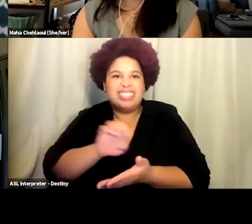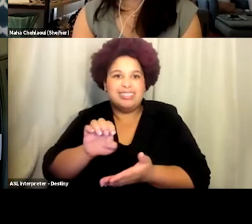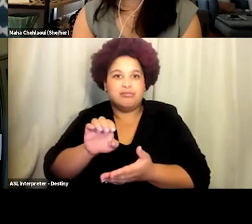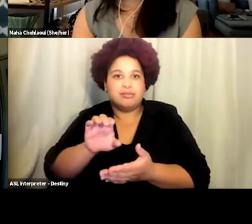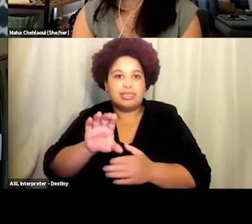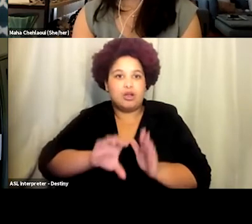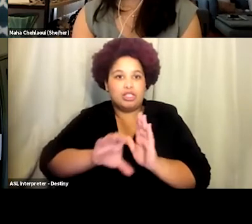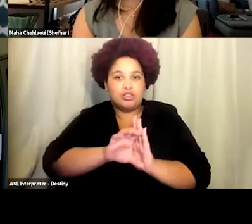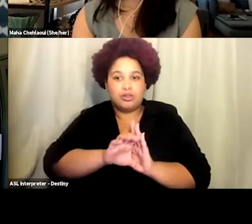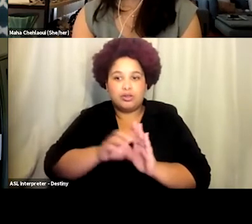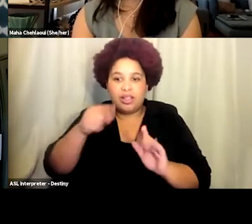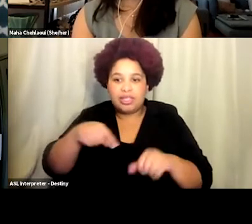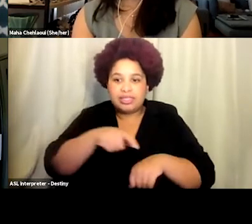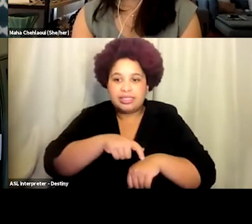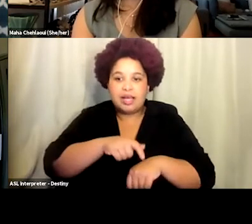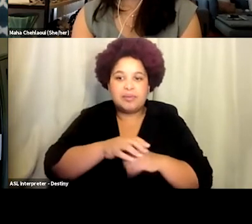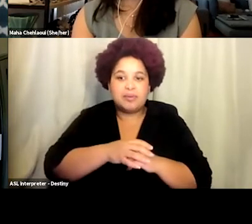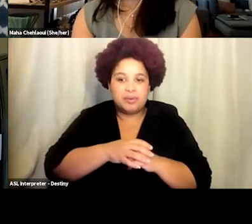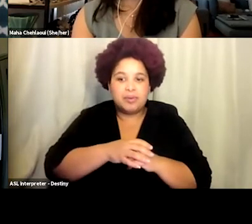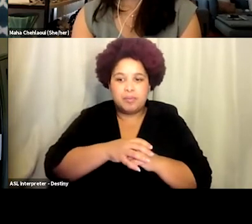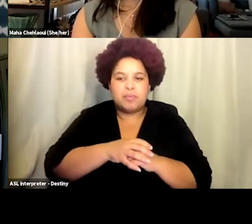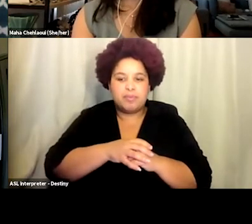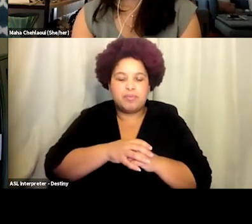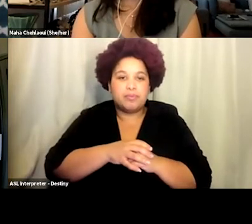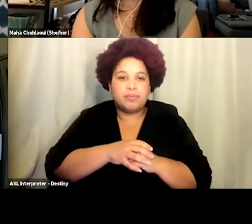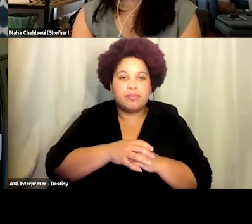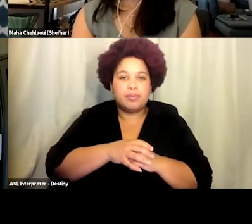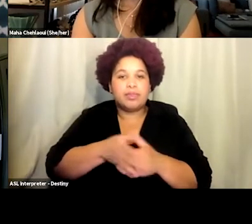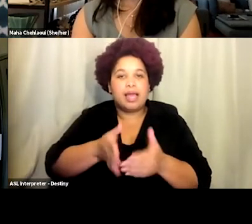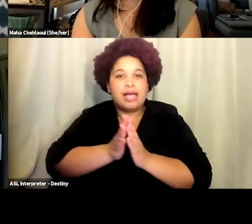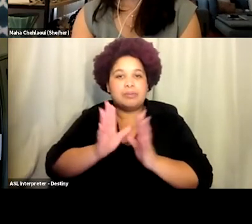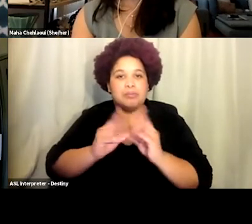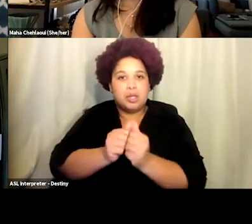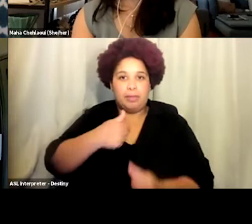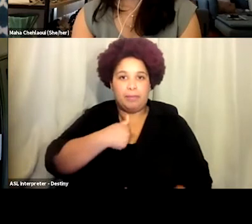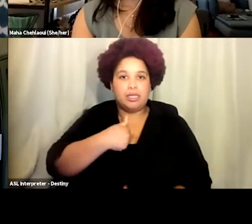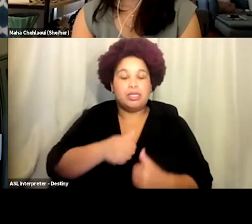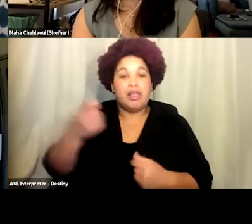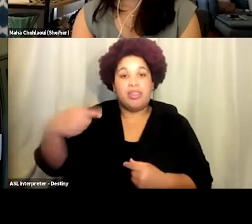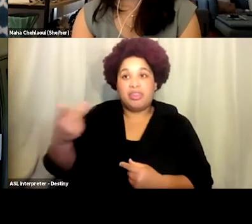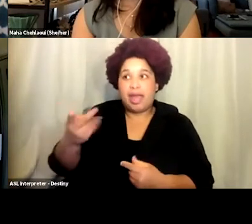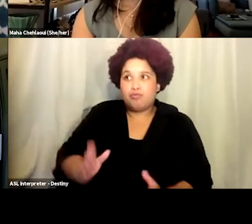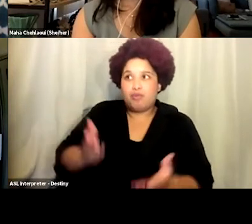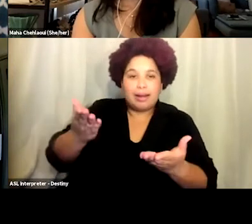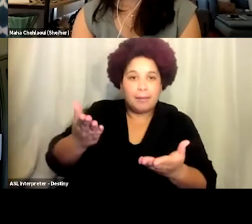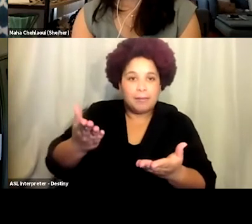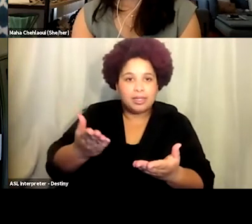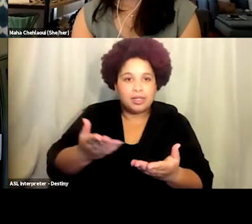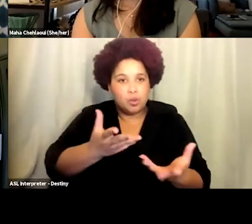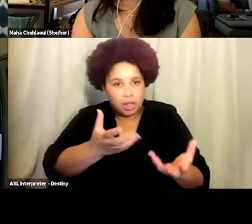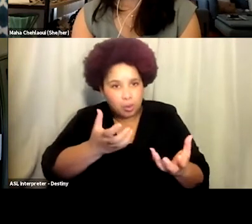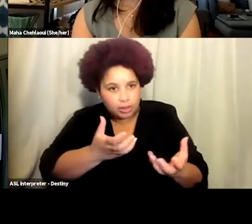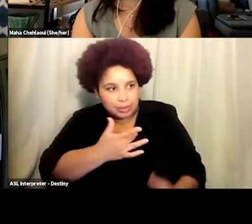time they asked for, you know, a meeting with me, and they were the ones who brought it up. They said, we want to